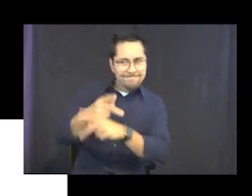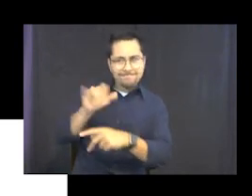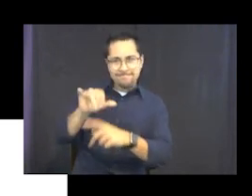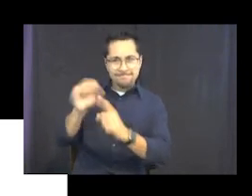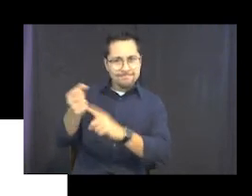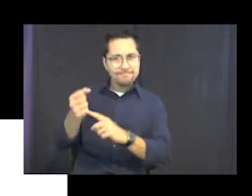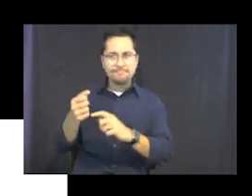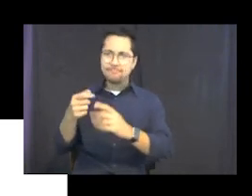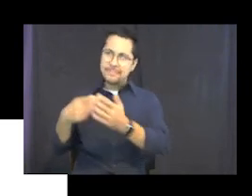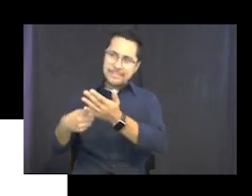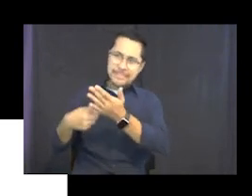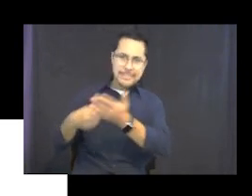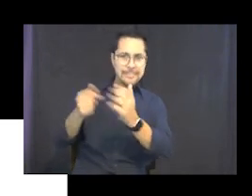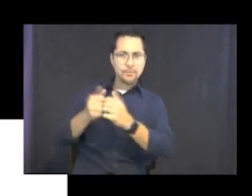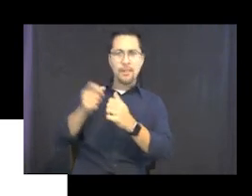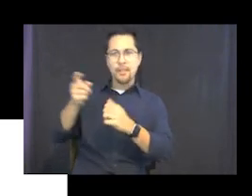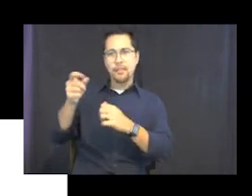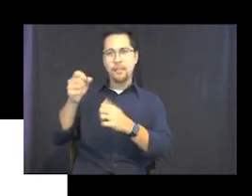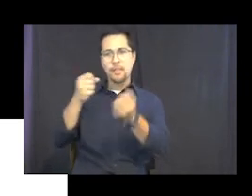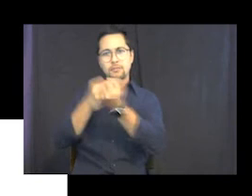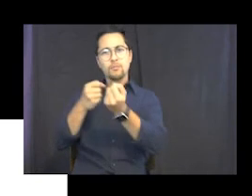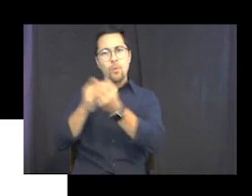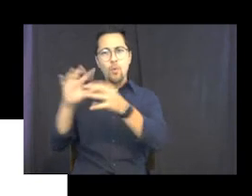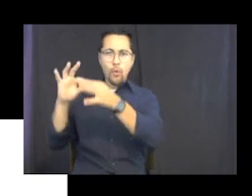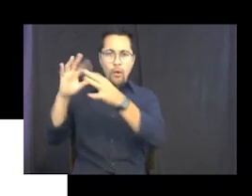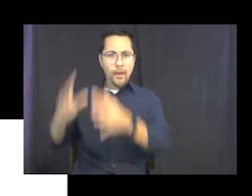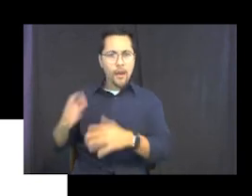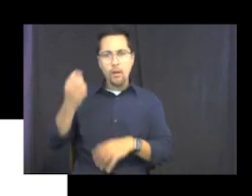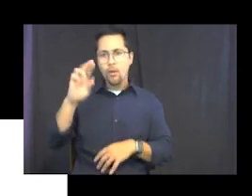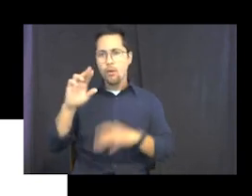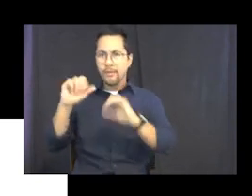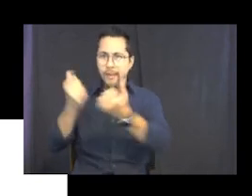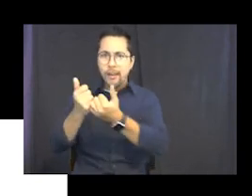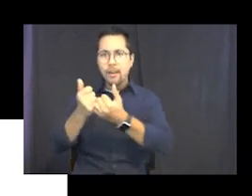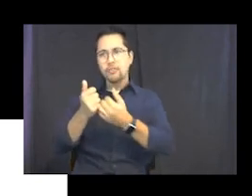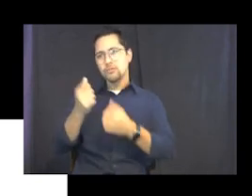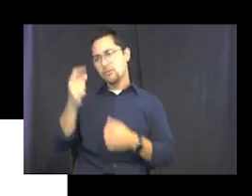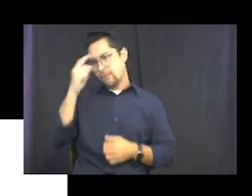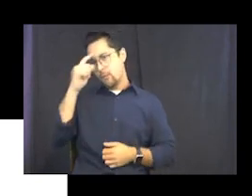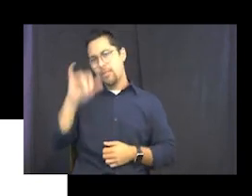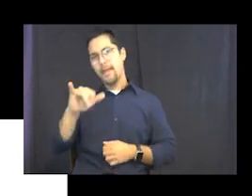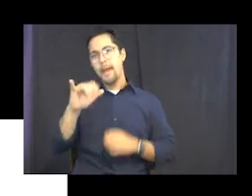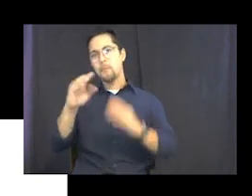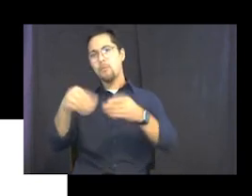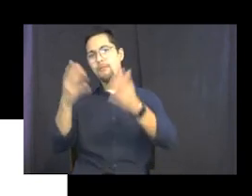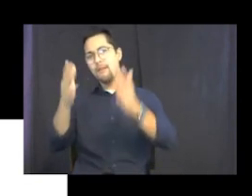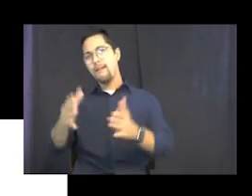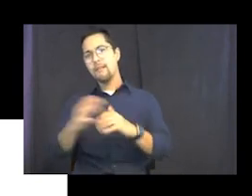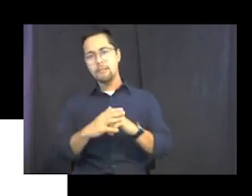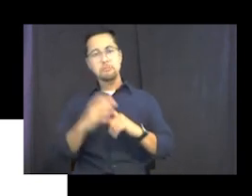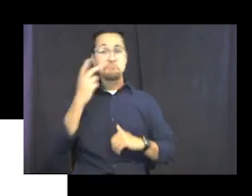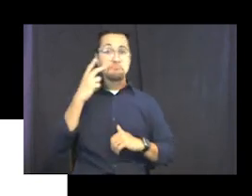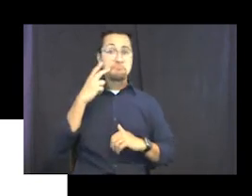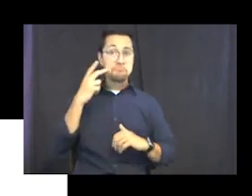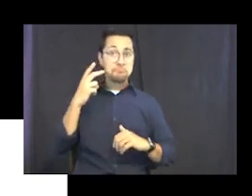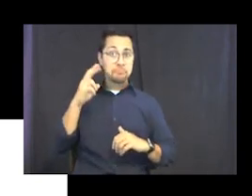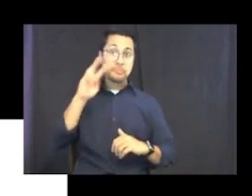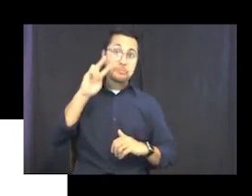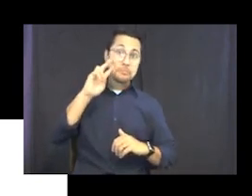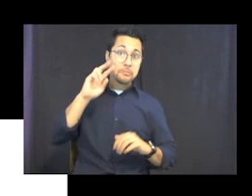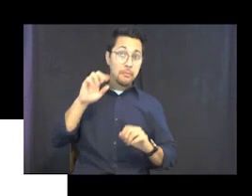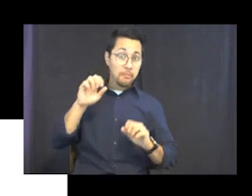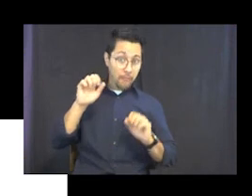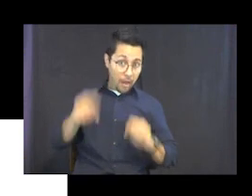to work with your support coordinator or the agency to work with that provider, to see if you can work things